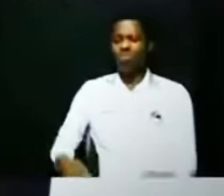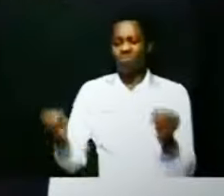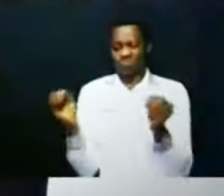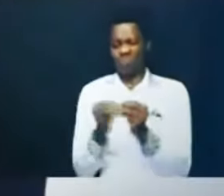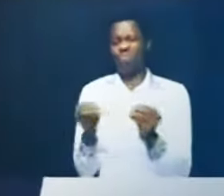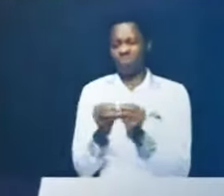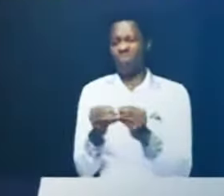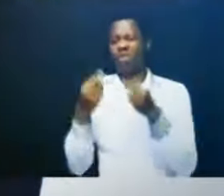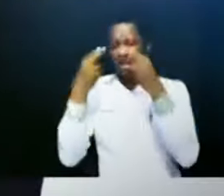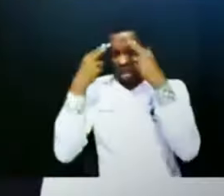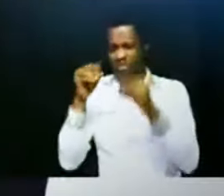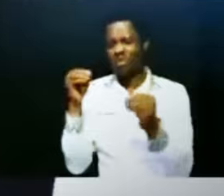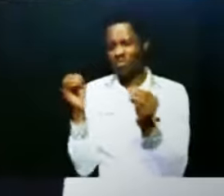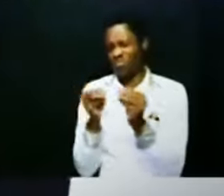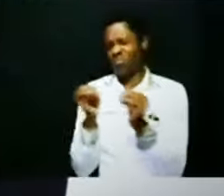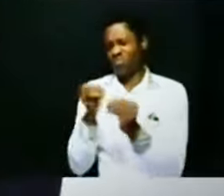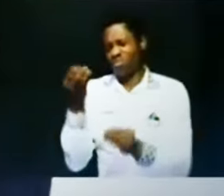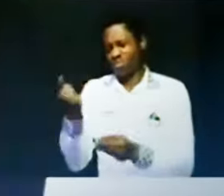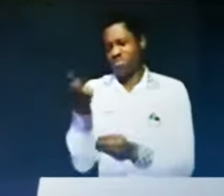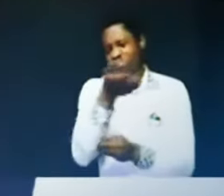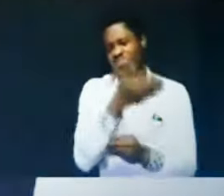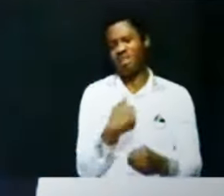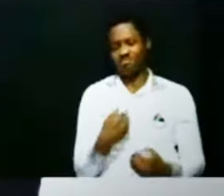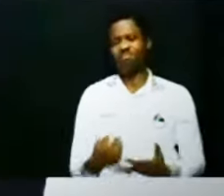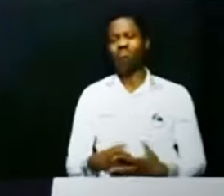At the